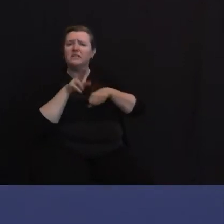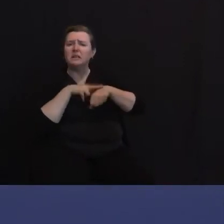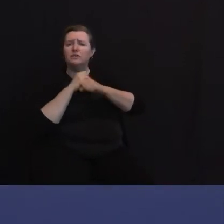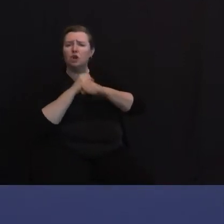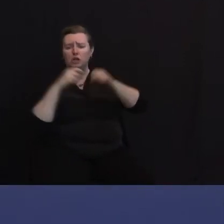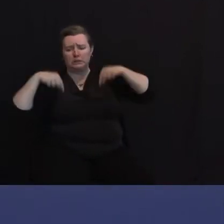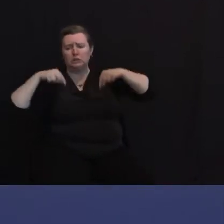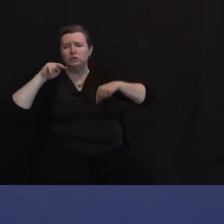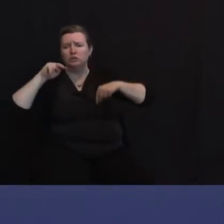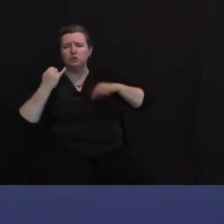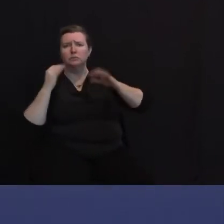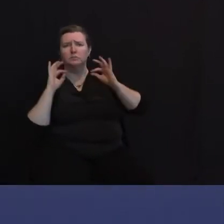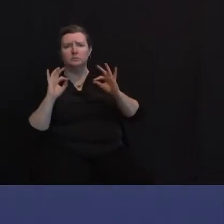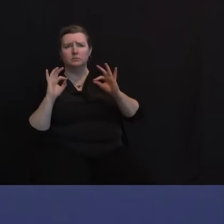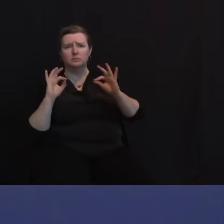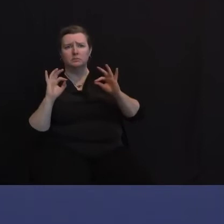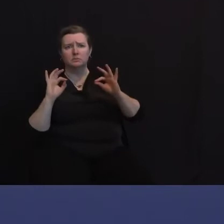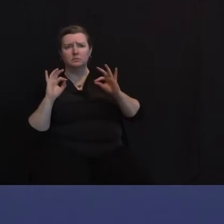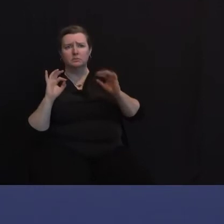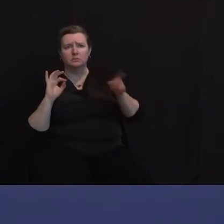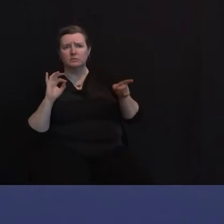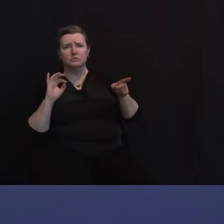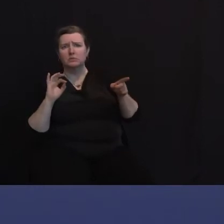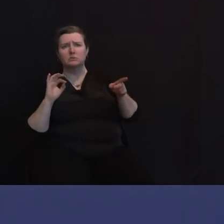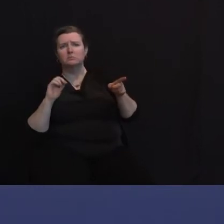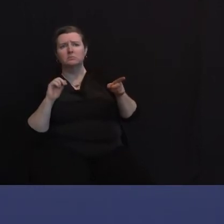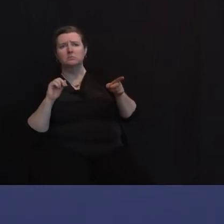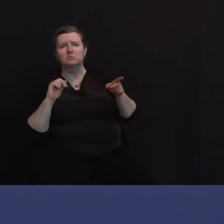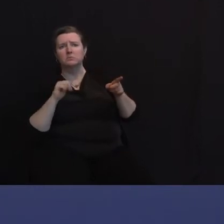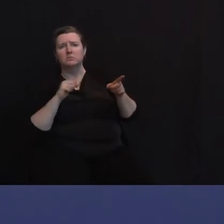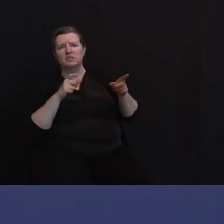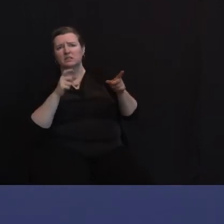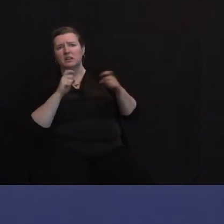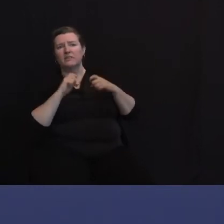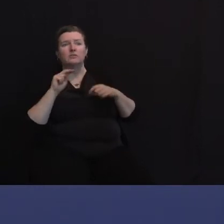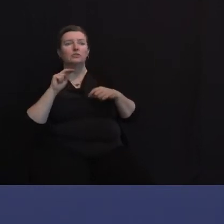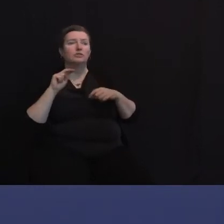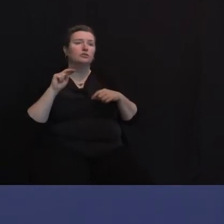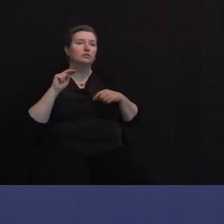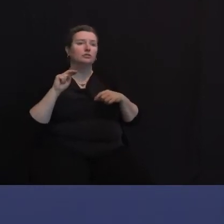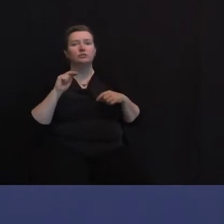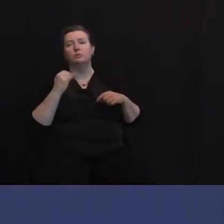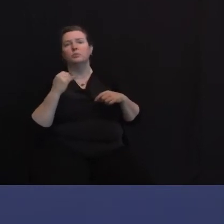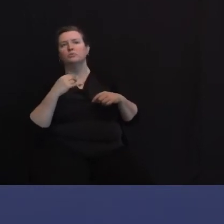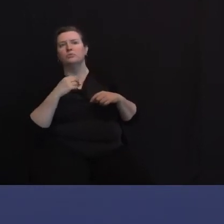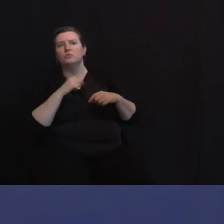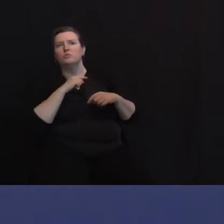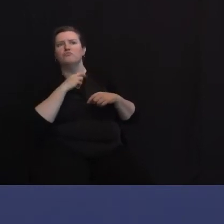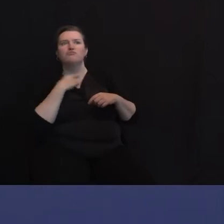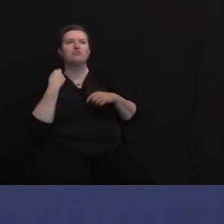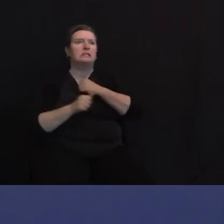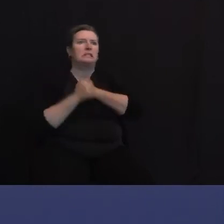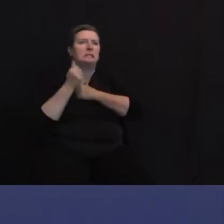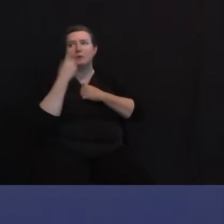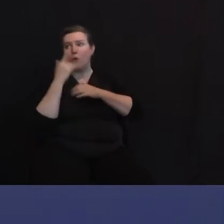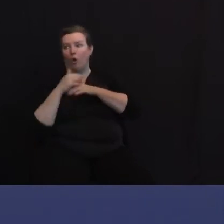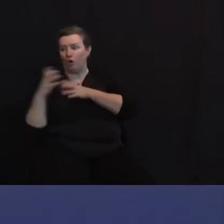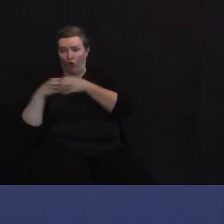She purposefully did not leave us exposed or vulnerable in that regard, so I can make you that assurance based upon